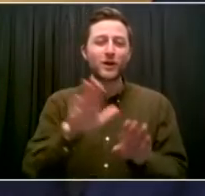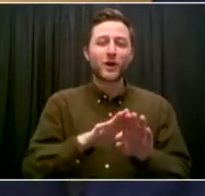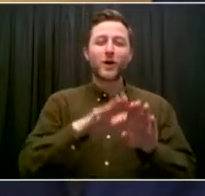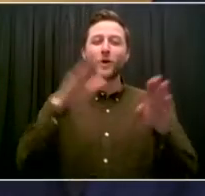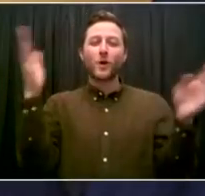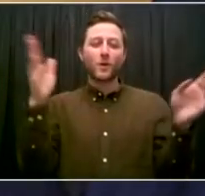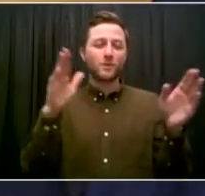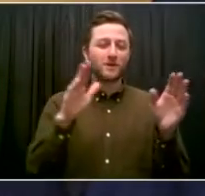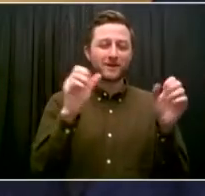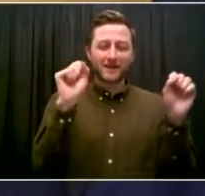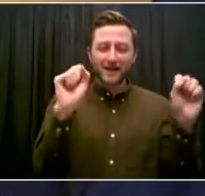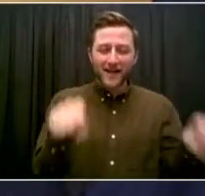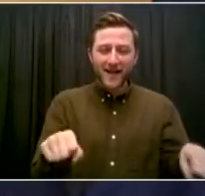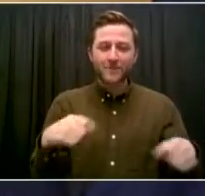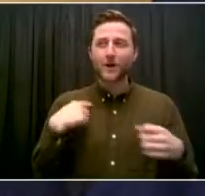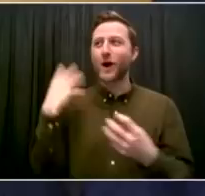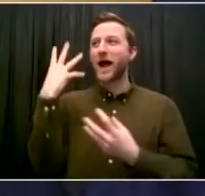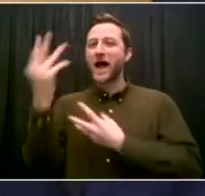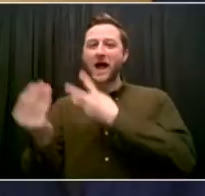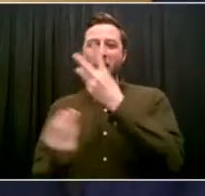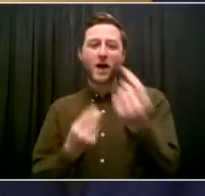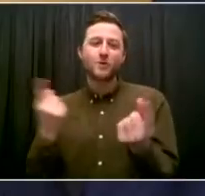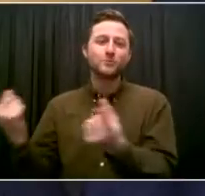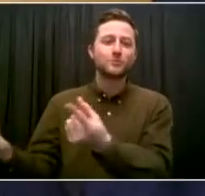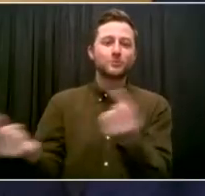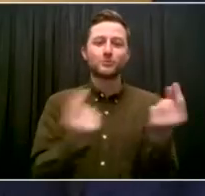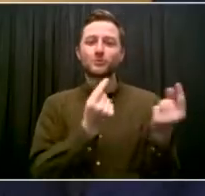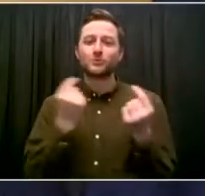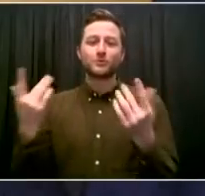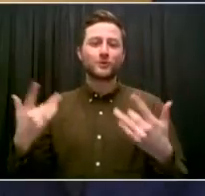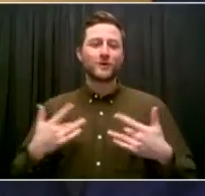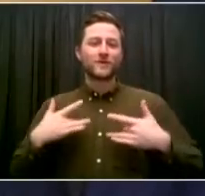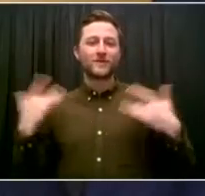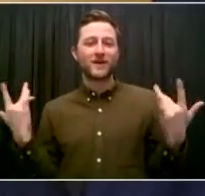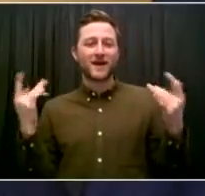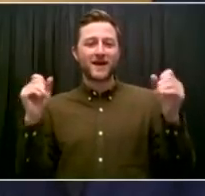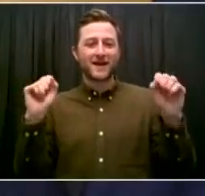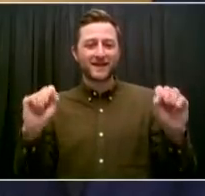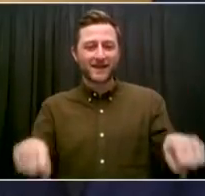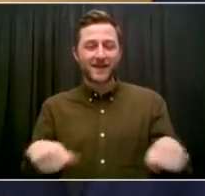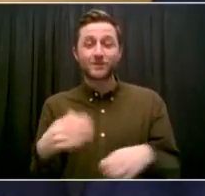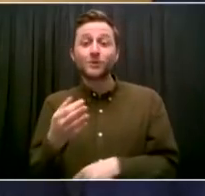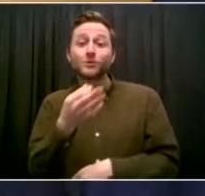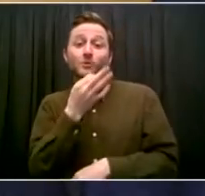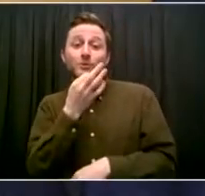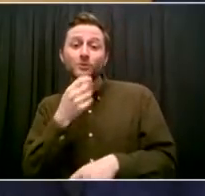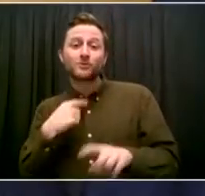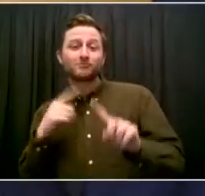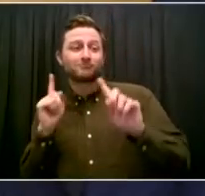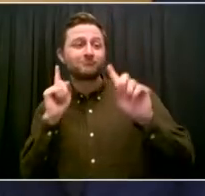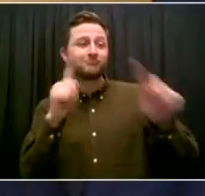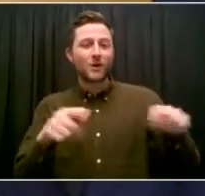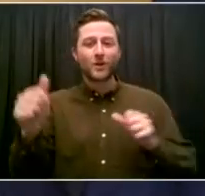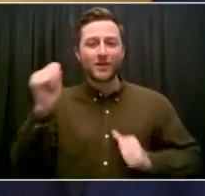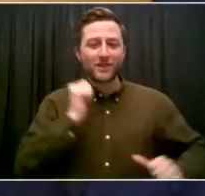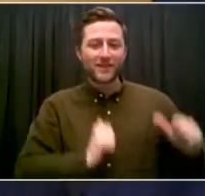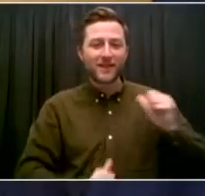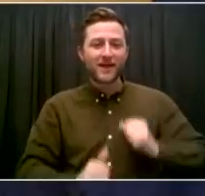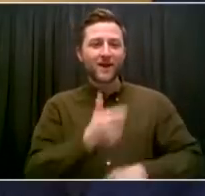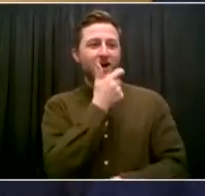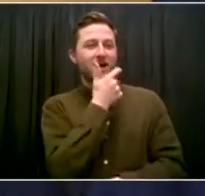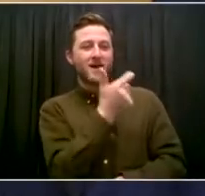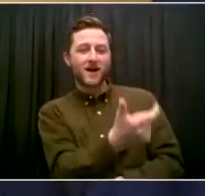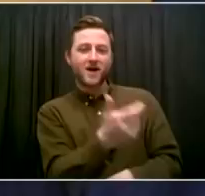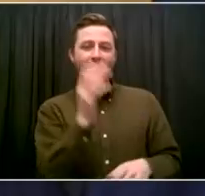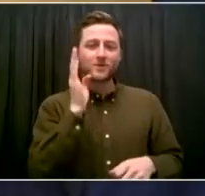theater and head to a restaurant just to really show the energy that let's get back out in a safe way to make sure we